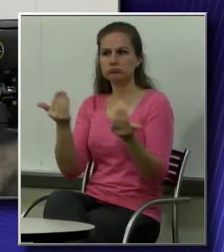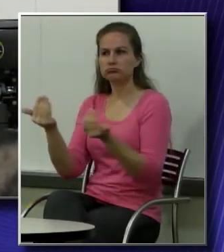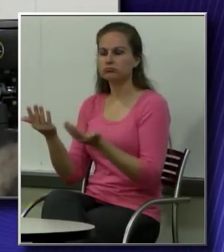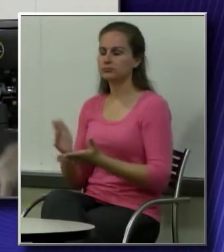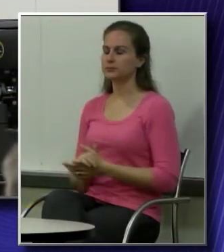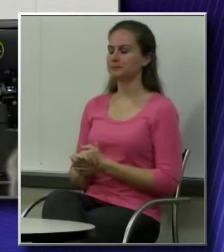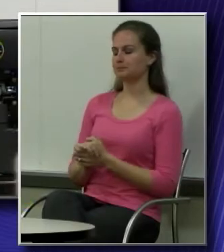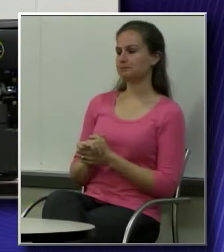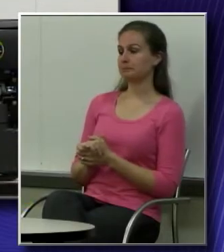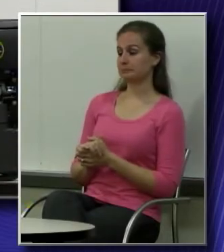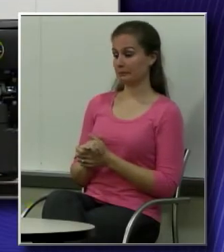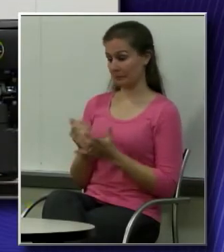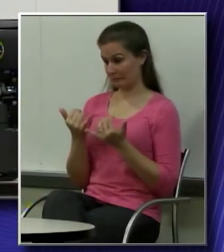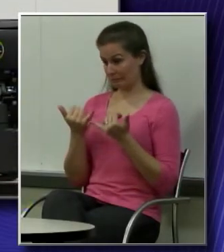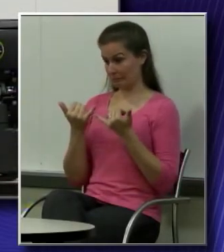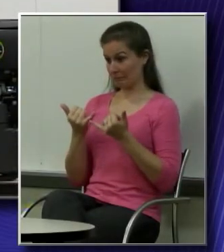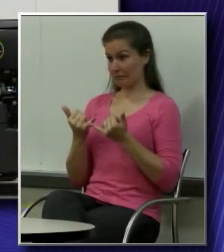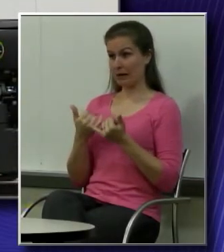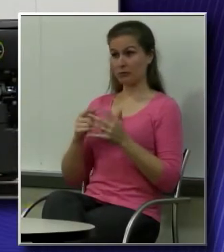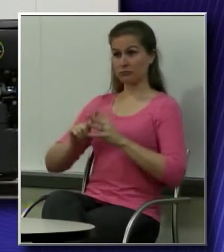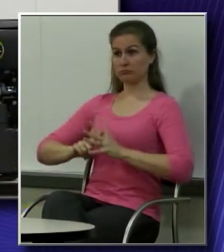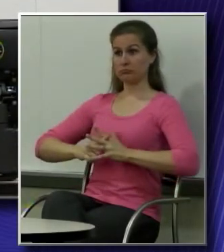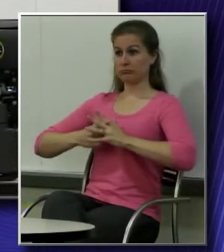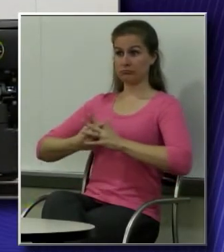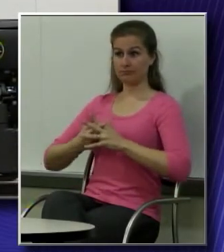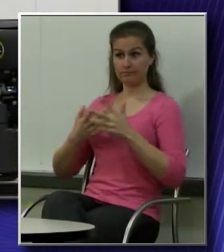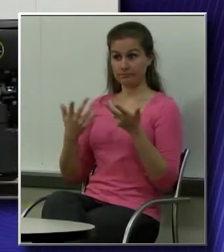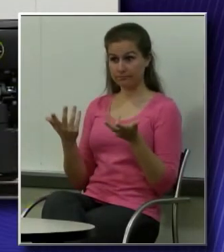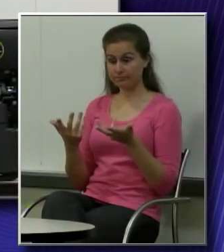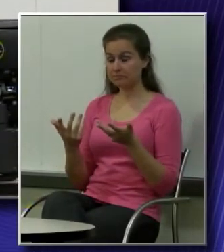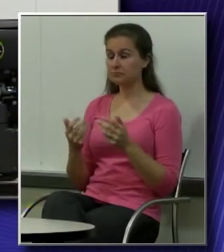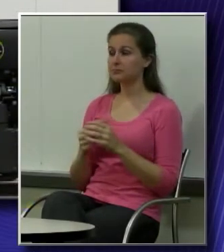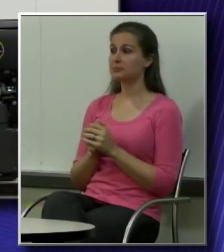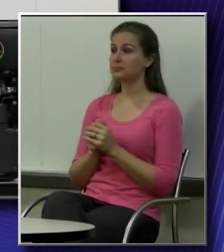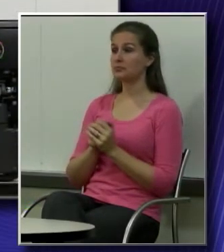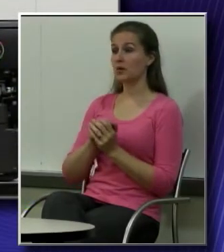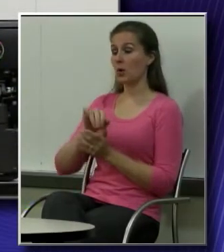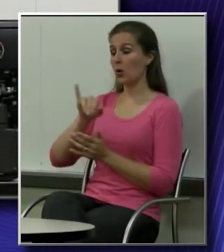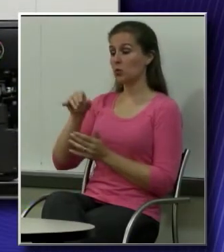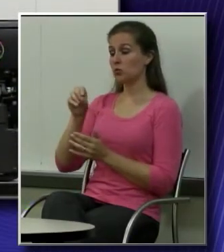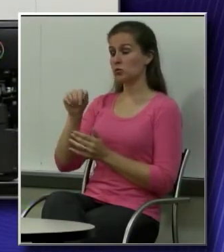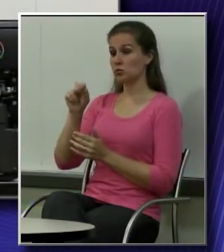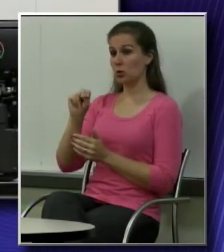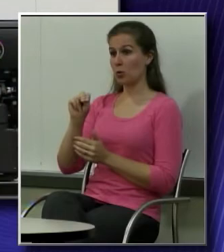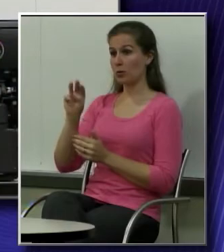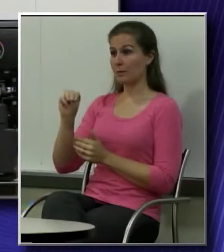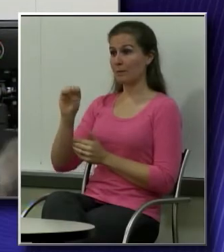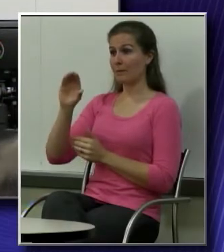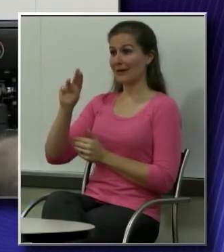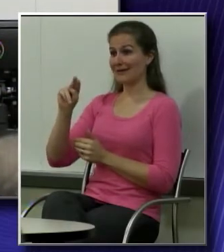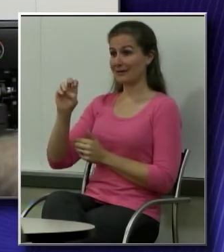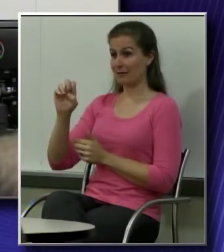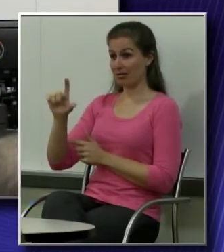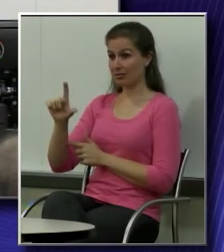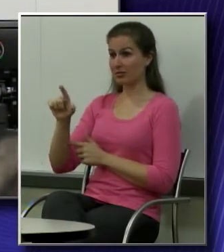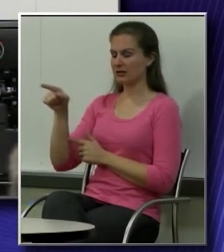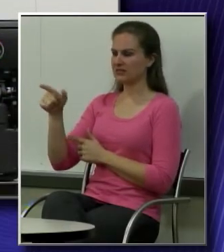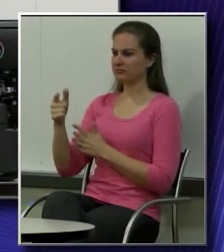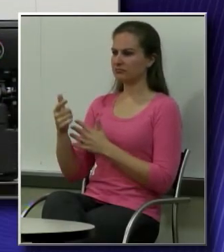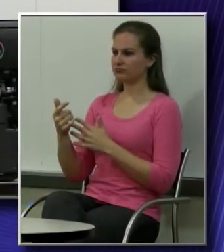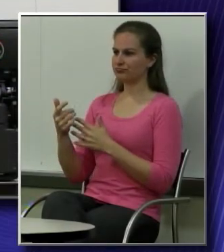at this point, start us off by having Joan McNeil, who's chairing the search